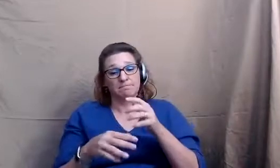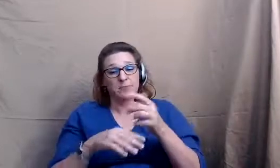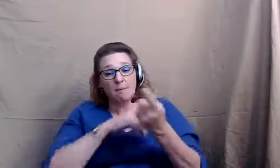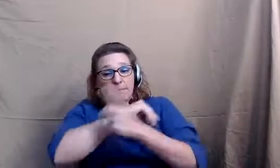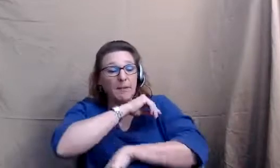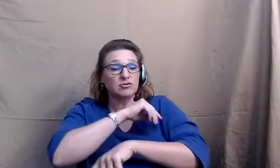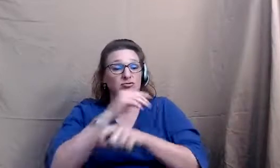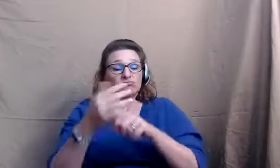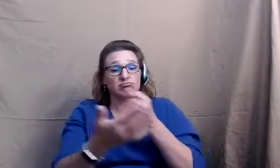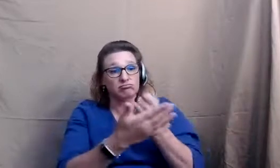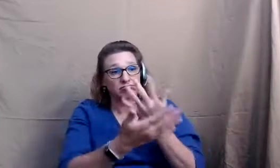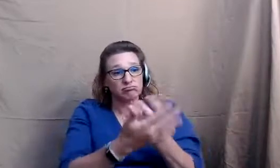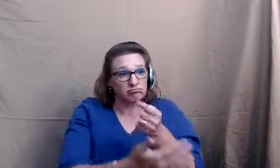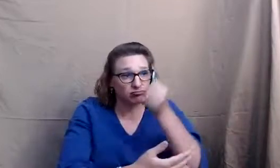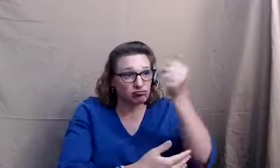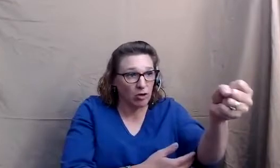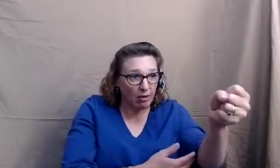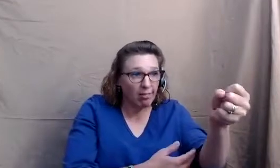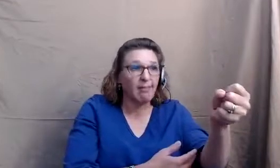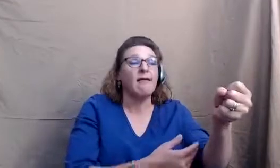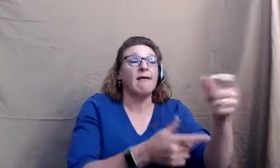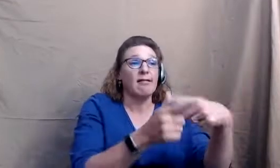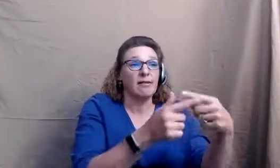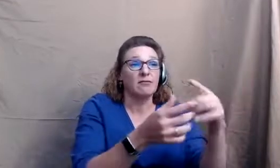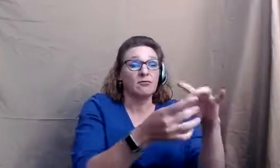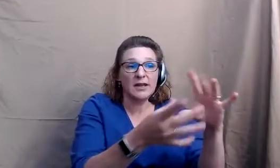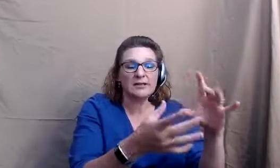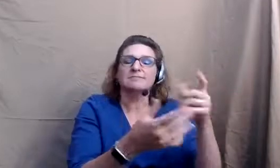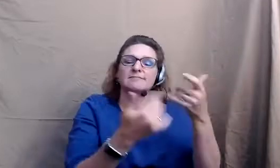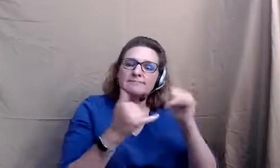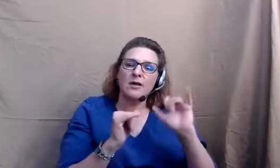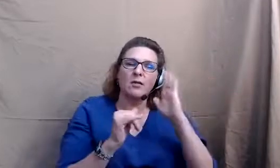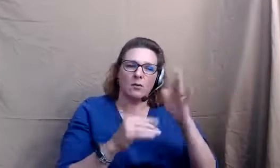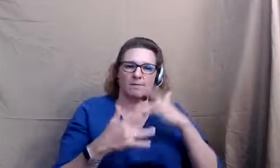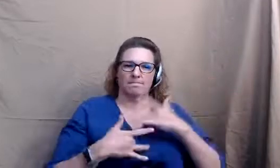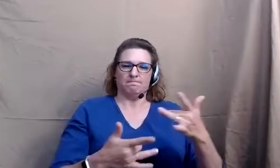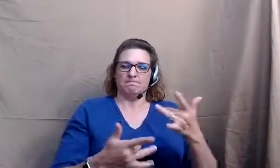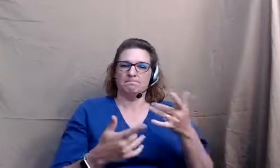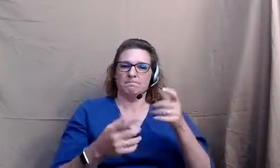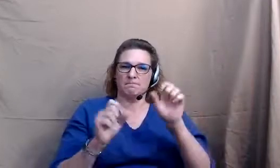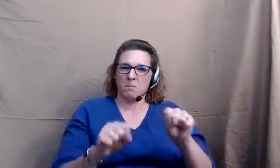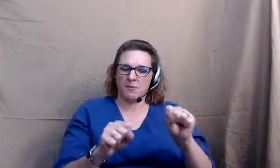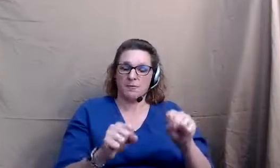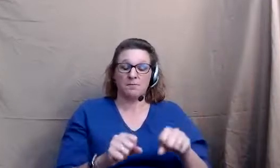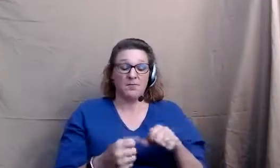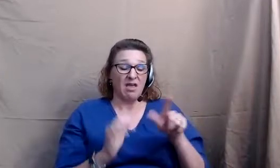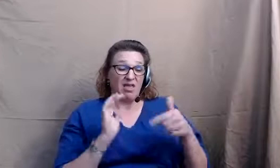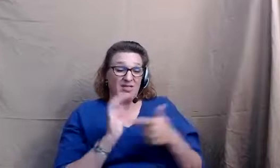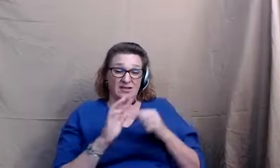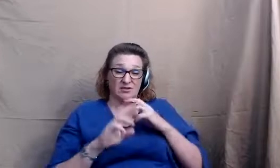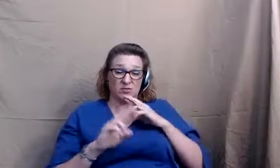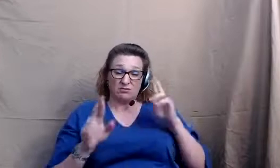to find a strong effect of criminalization may be the product of several different things. It could be that we're